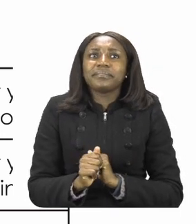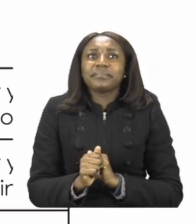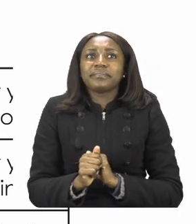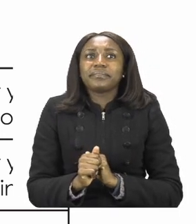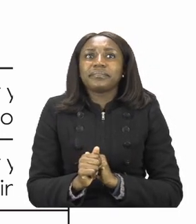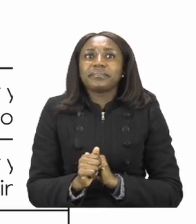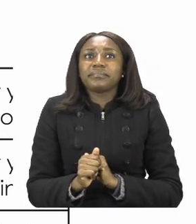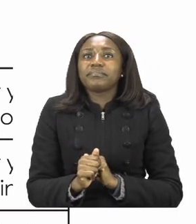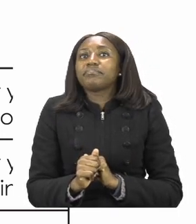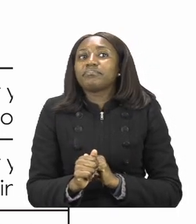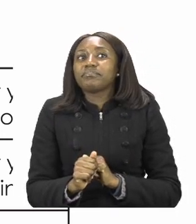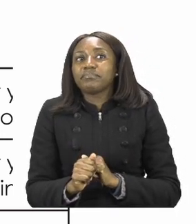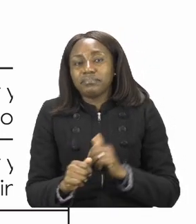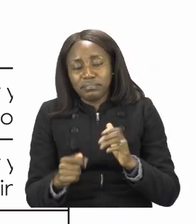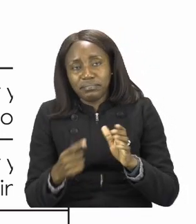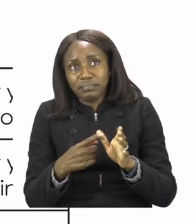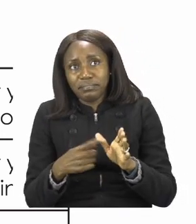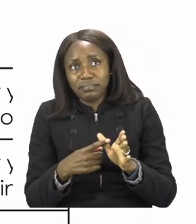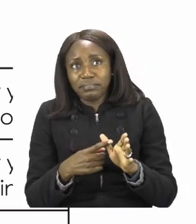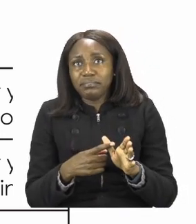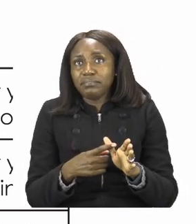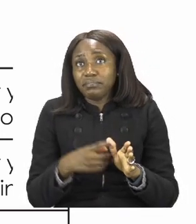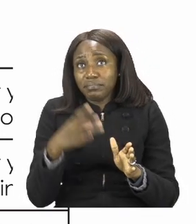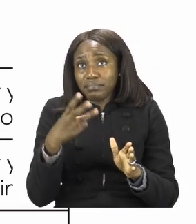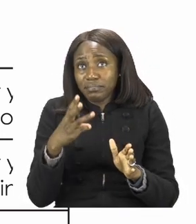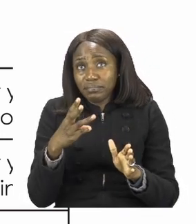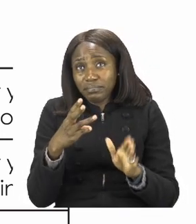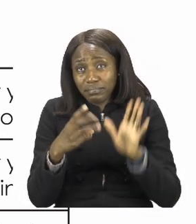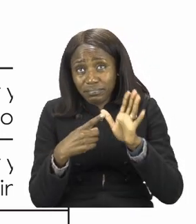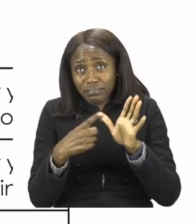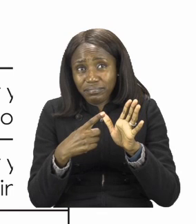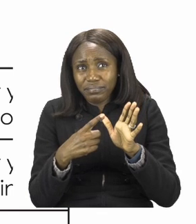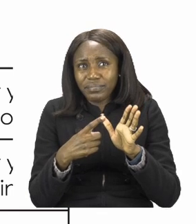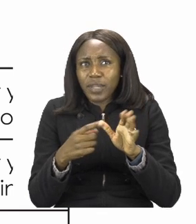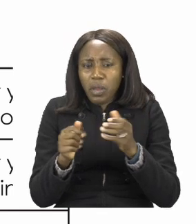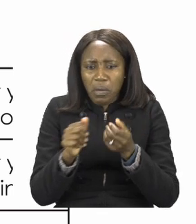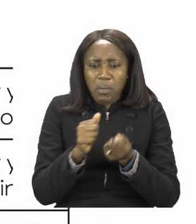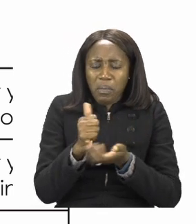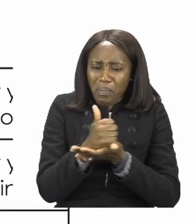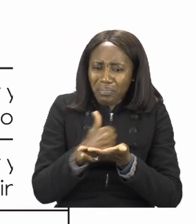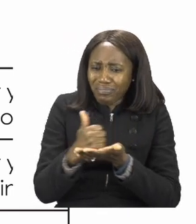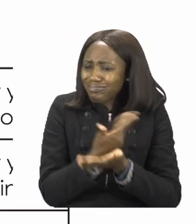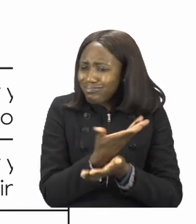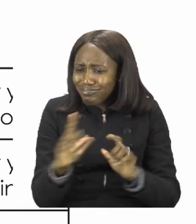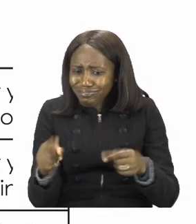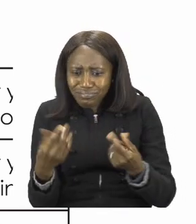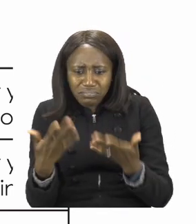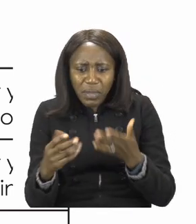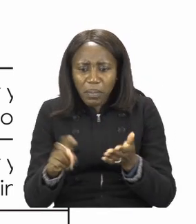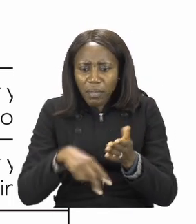Wash any equipment that has fallen on the floor.